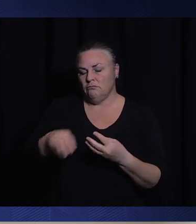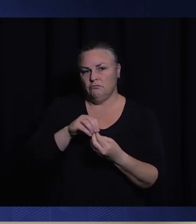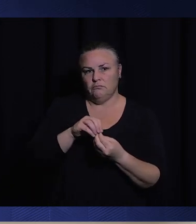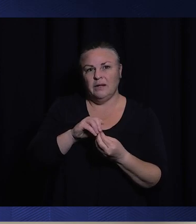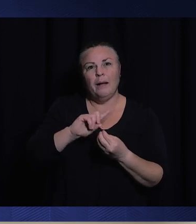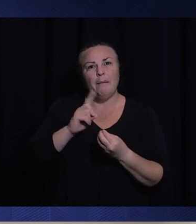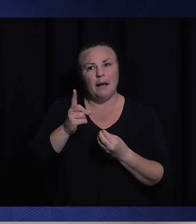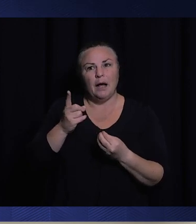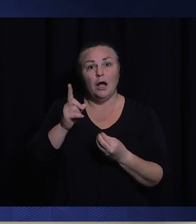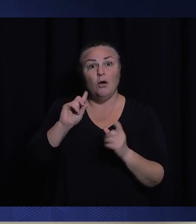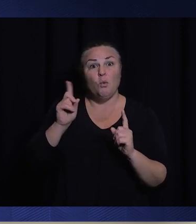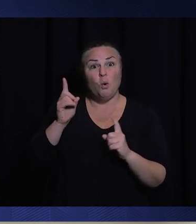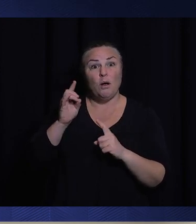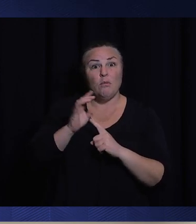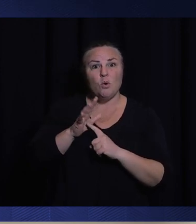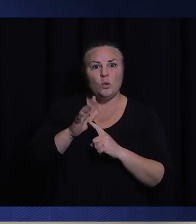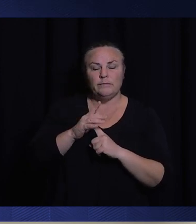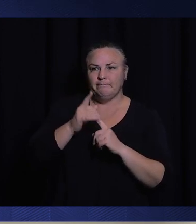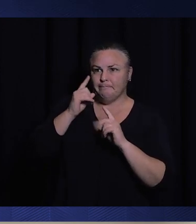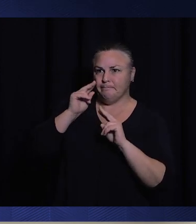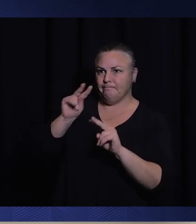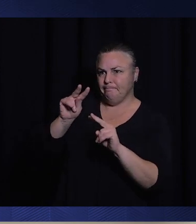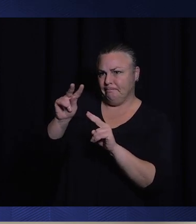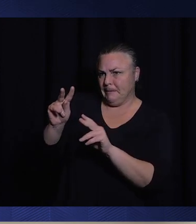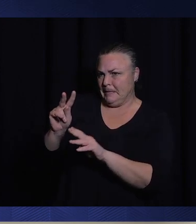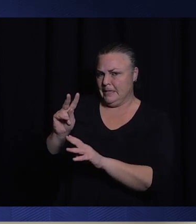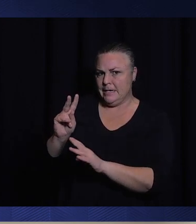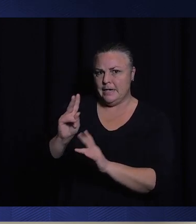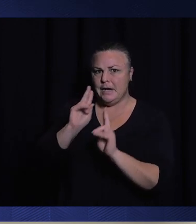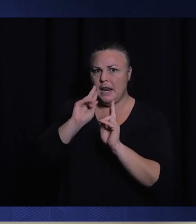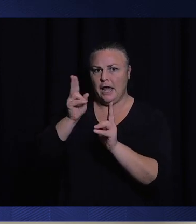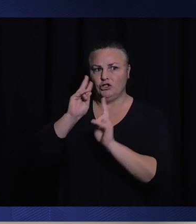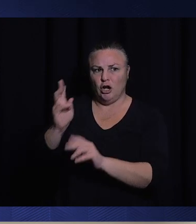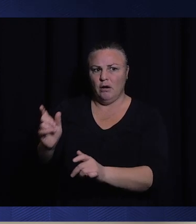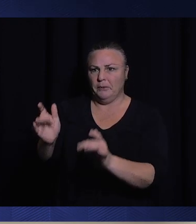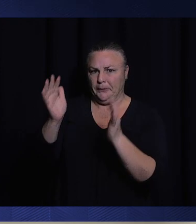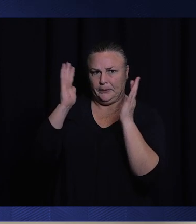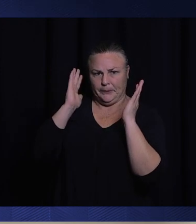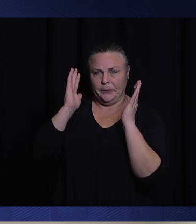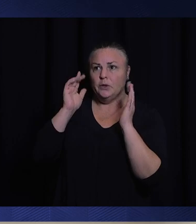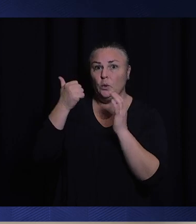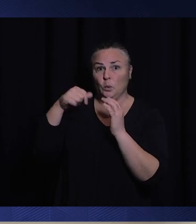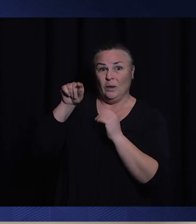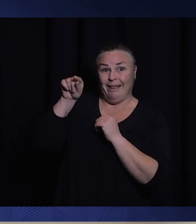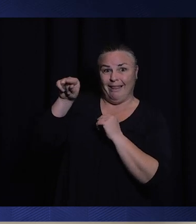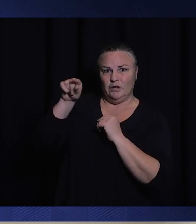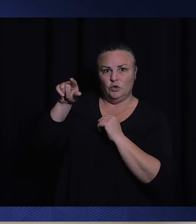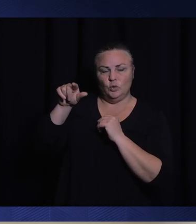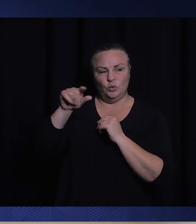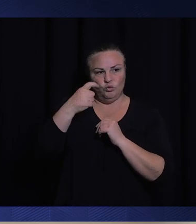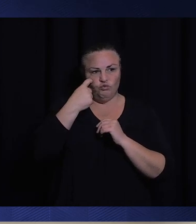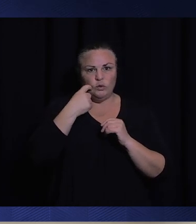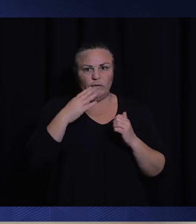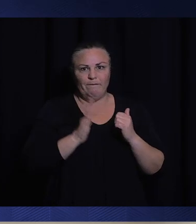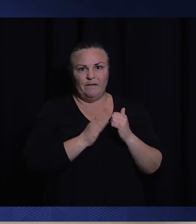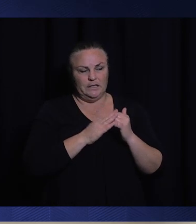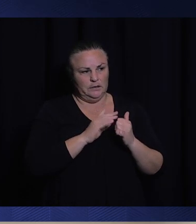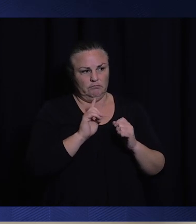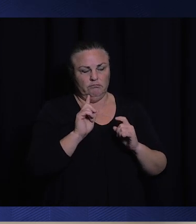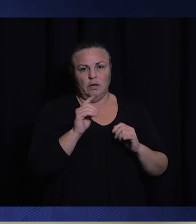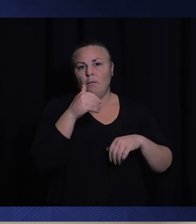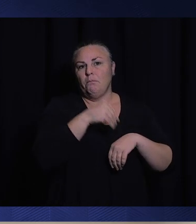of nature-based solution really has a lot to do with how we harness the ecosystem services to look at how we can